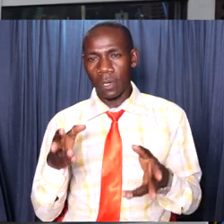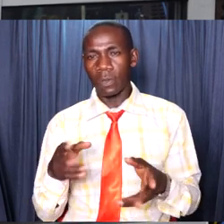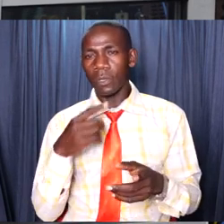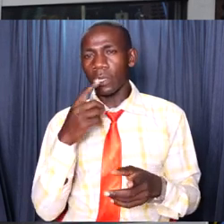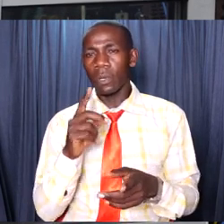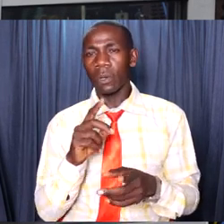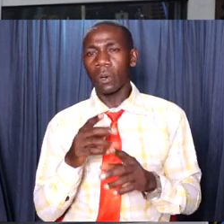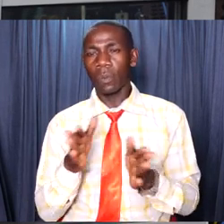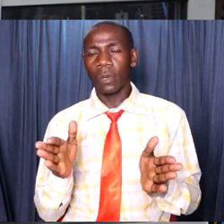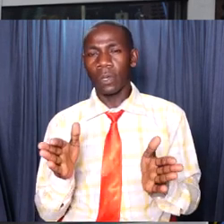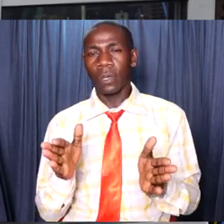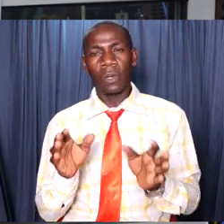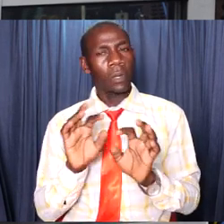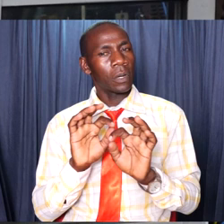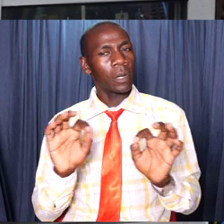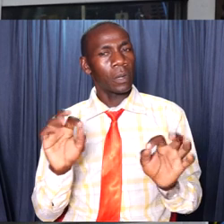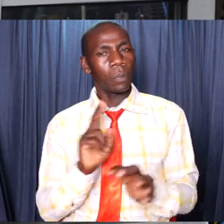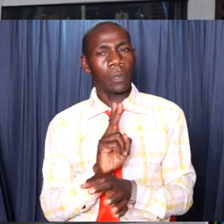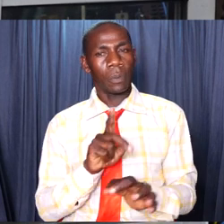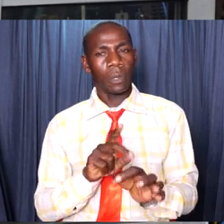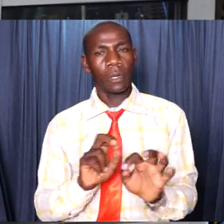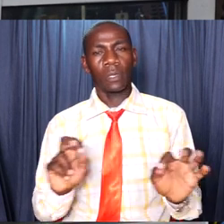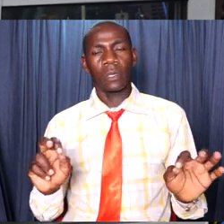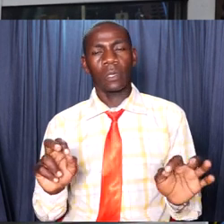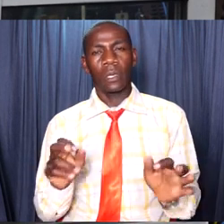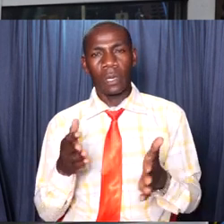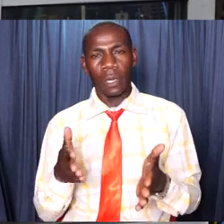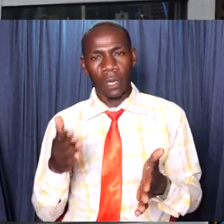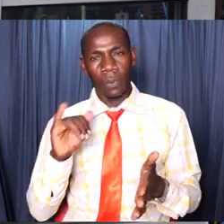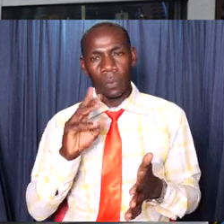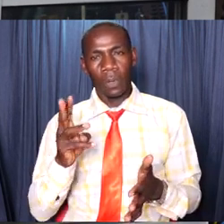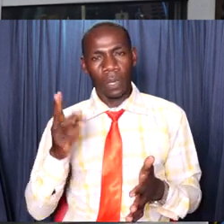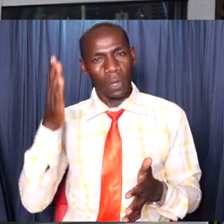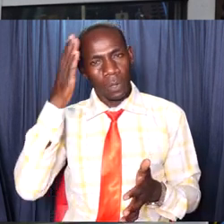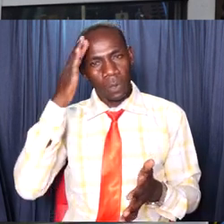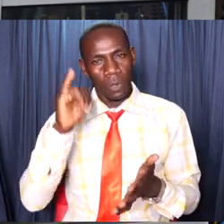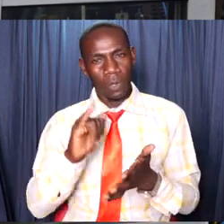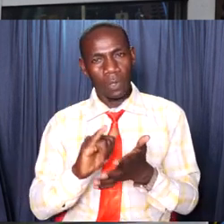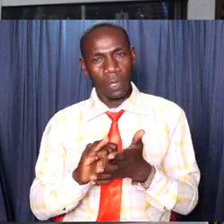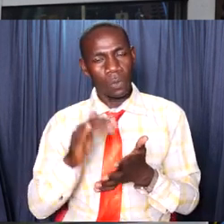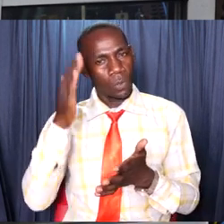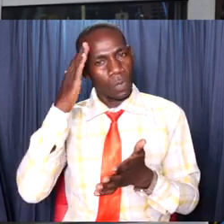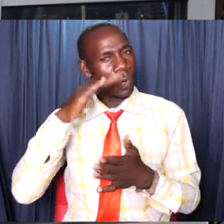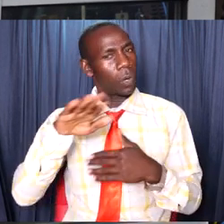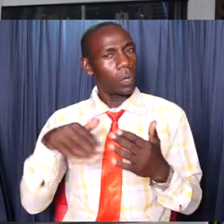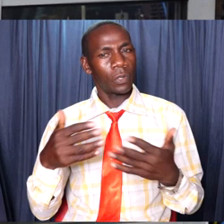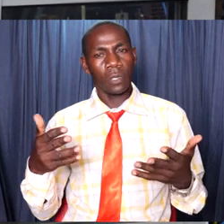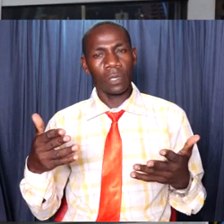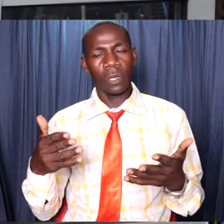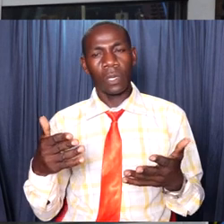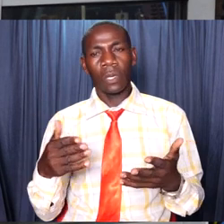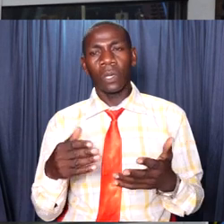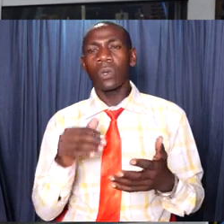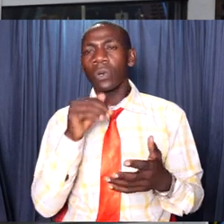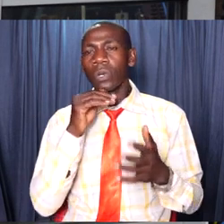sasa wasema waziwazi. Wala uneni medali yoyote. Sasa tumejua ya kuwa wewe wafahamu mambo yote. Wala